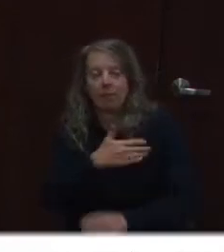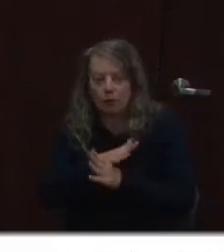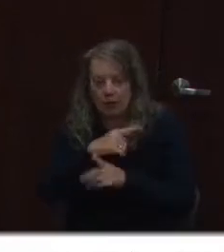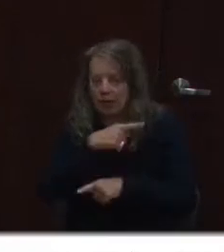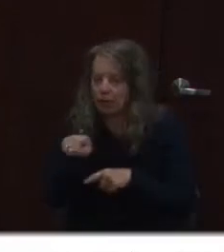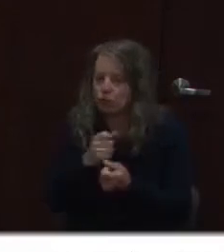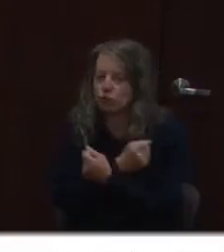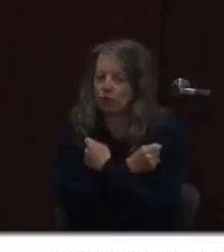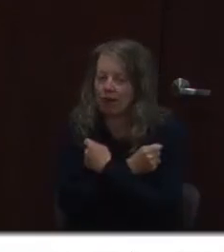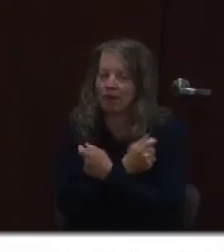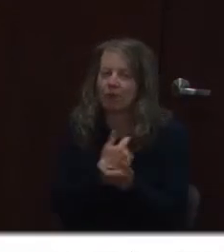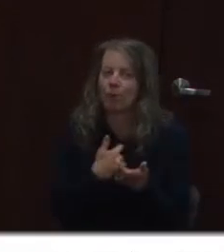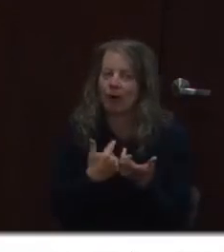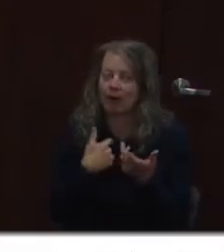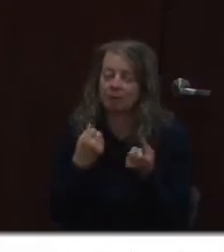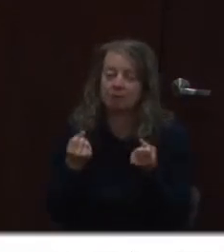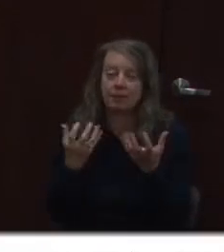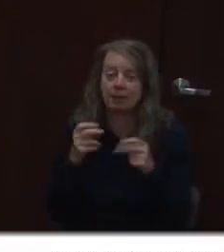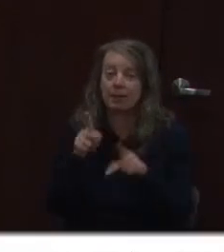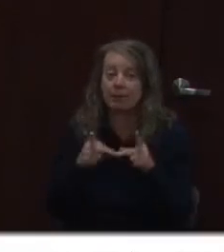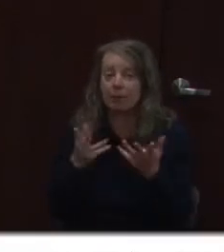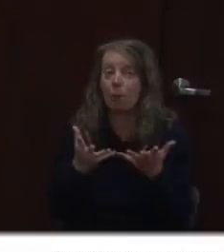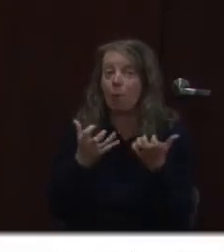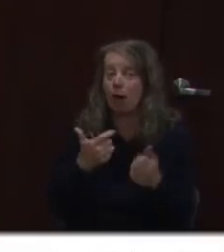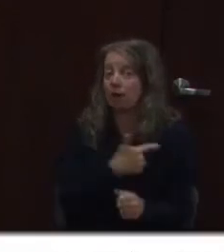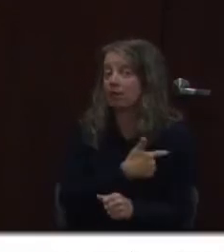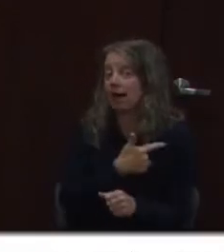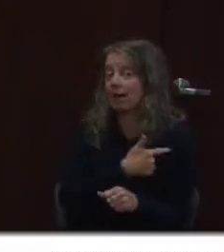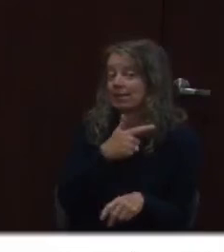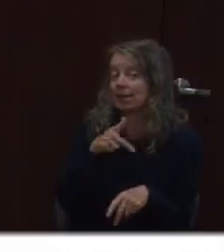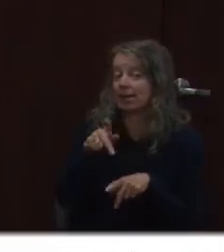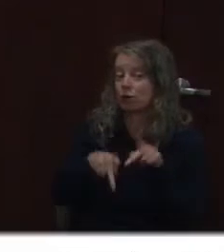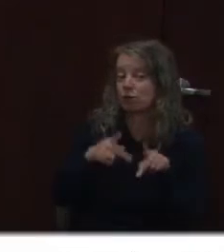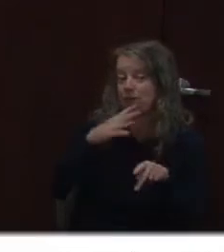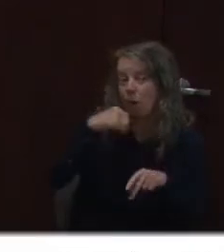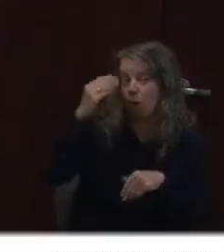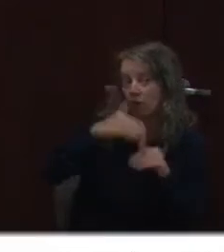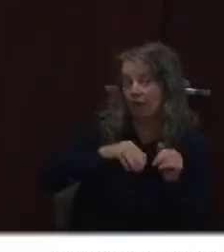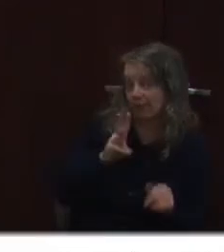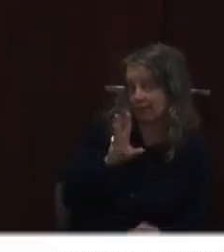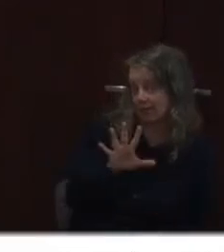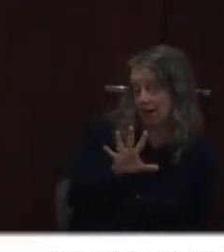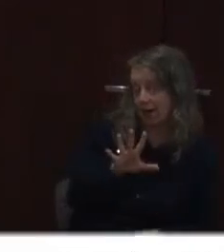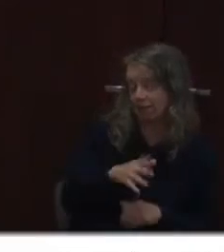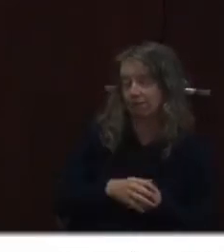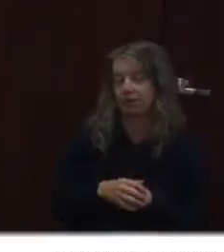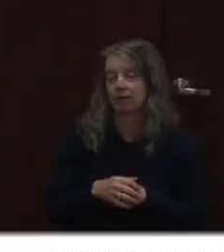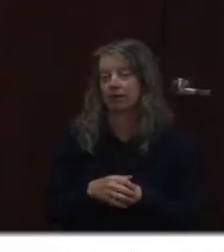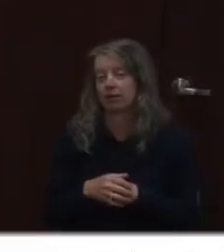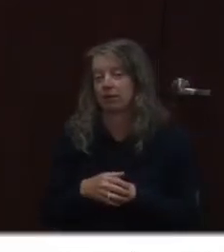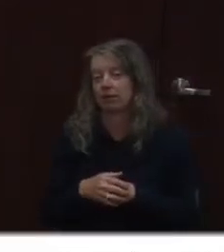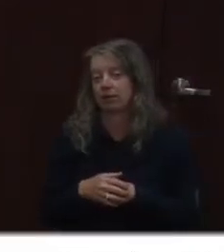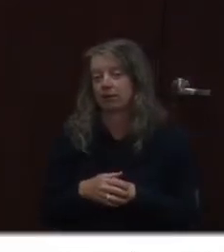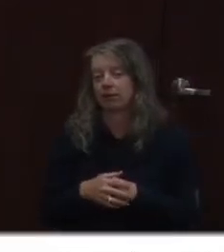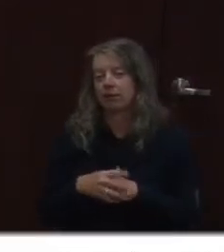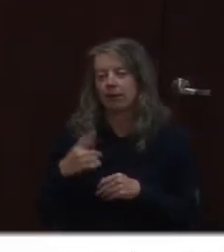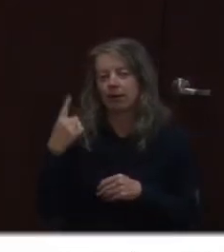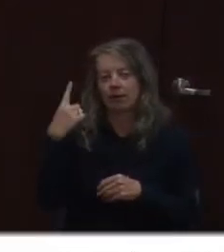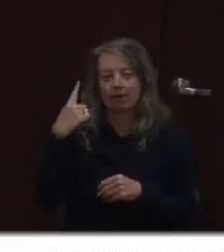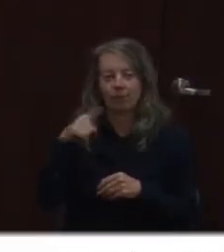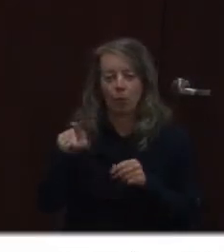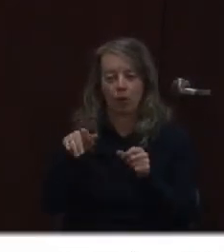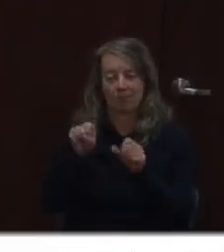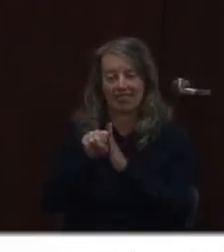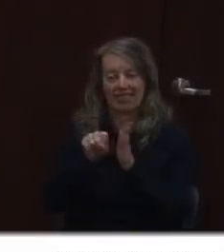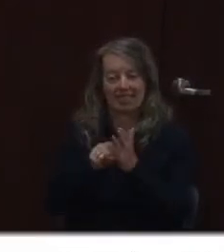mentioned, in vaccine among our 65-year-olds and above across the state, to the tune that statewide it was 71%